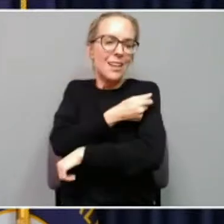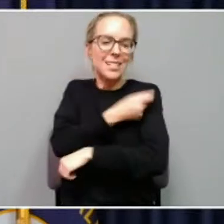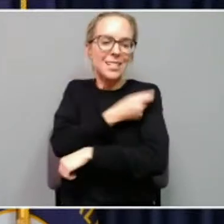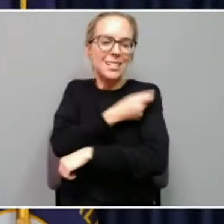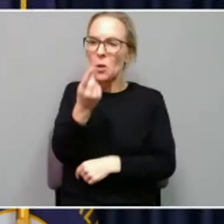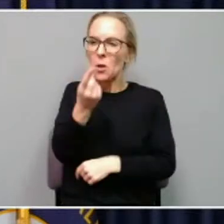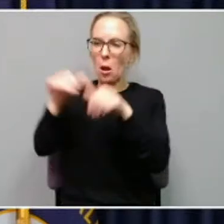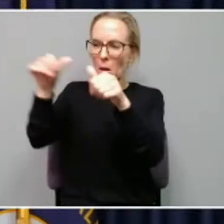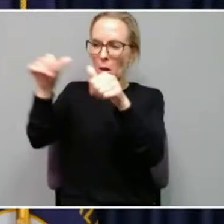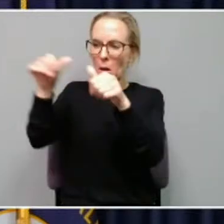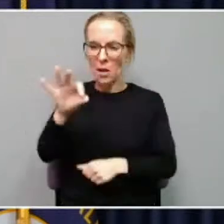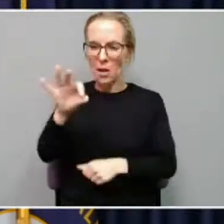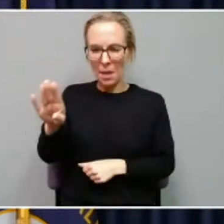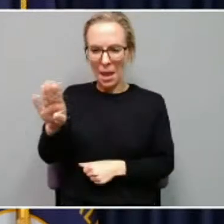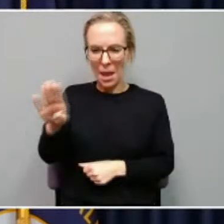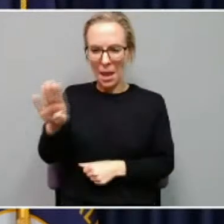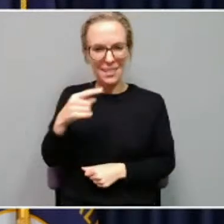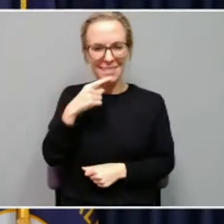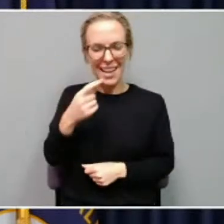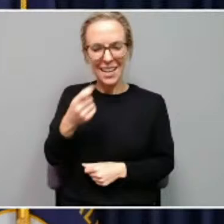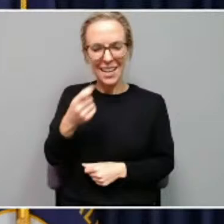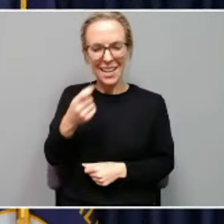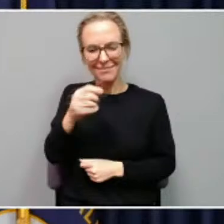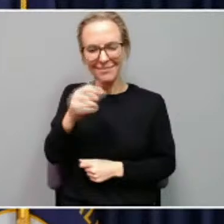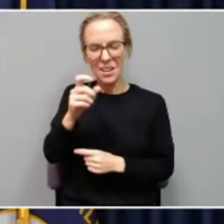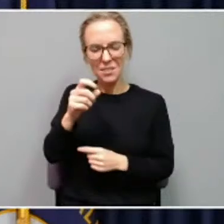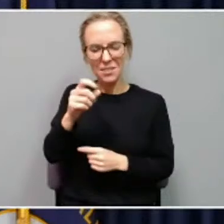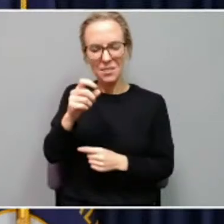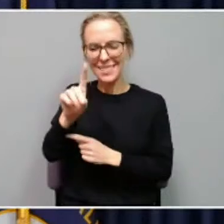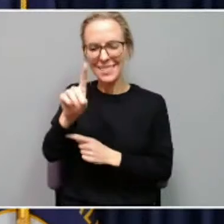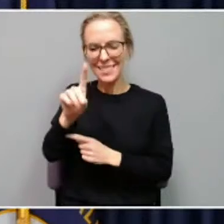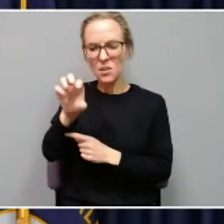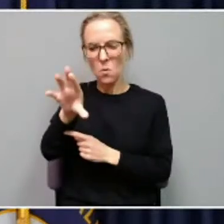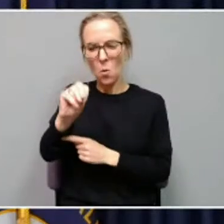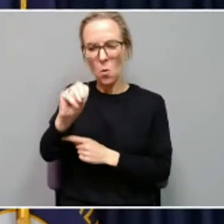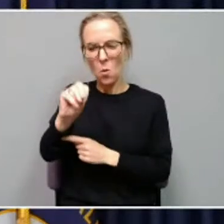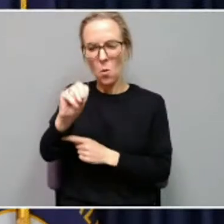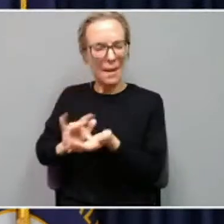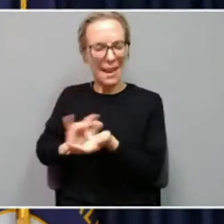to take a deworming medication, and people run out to do it. That's